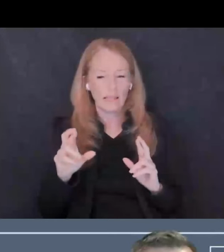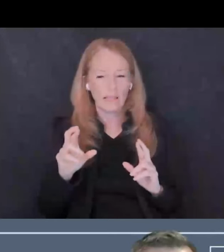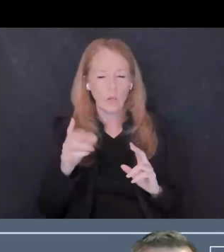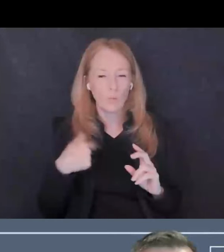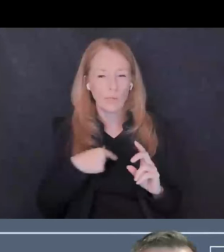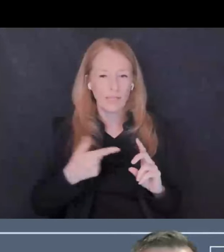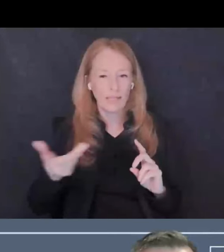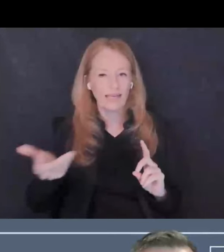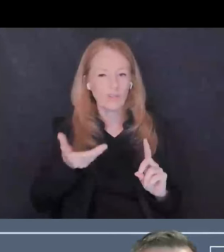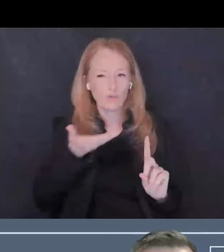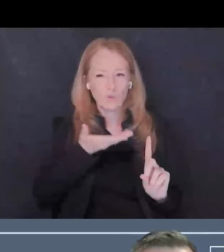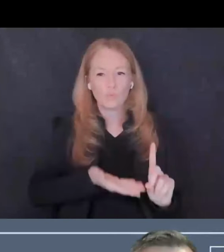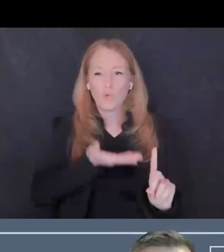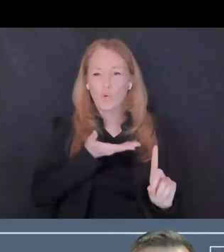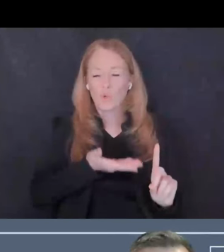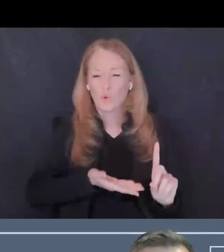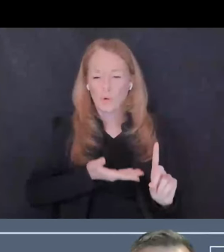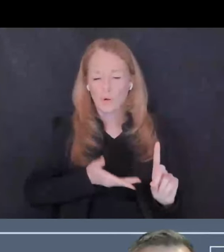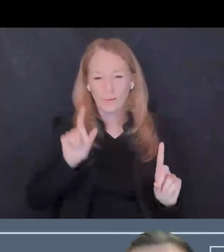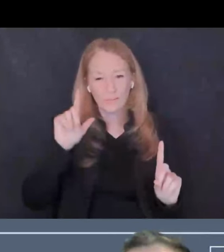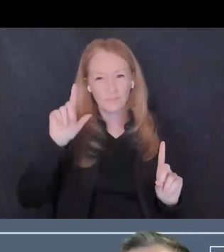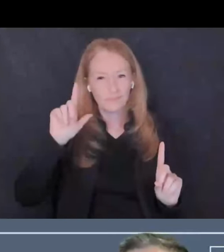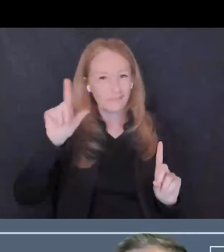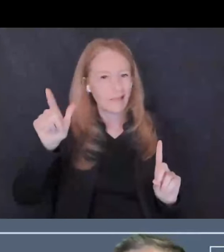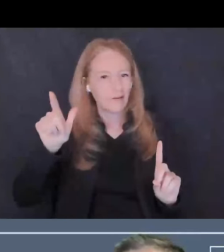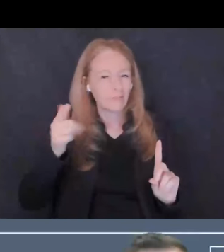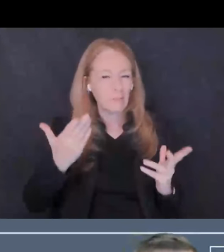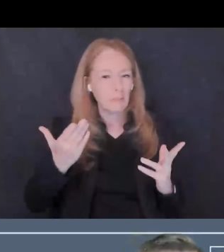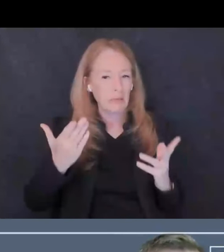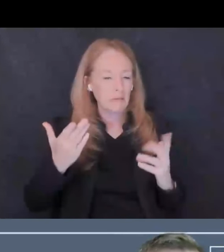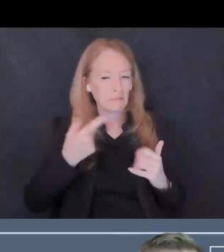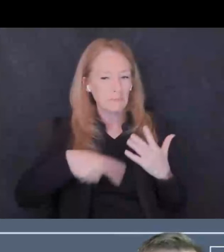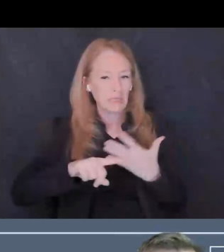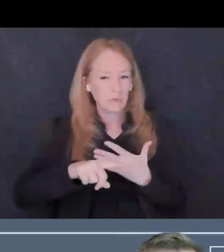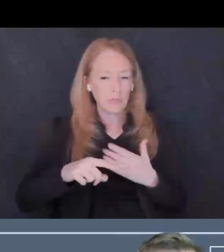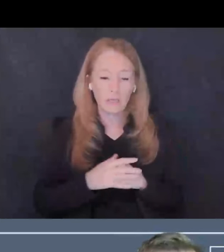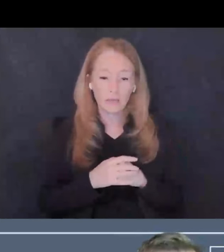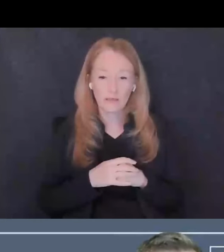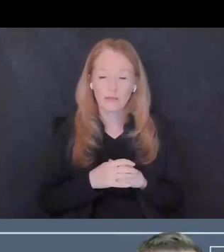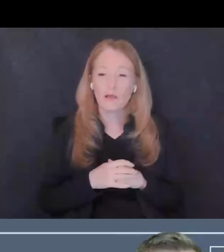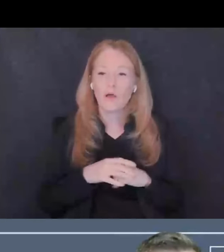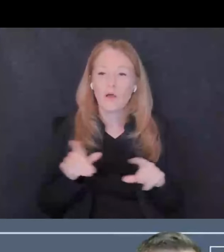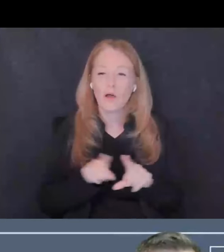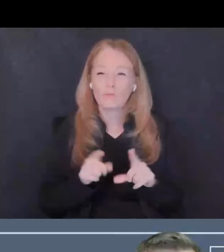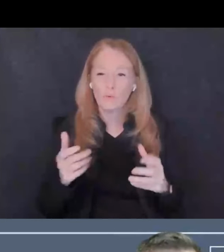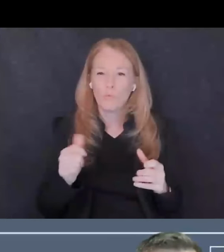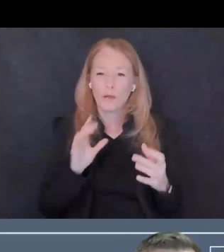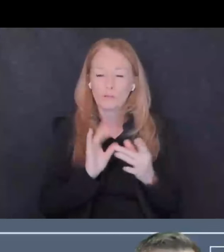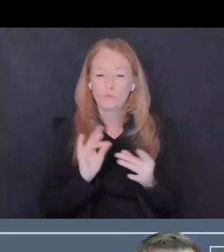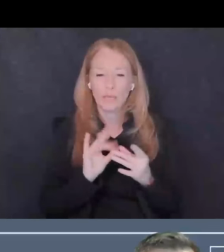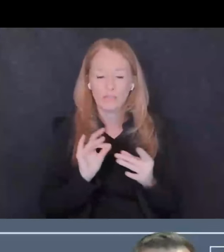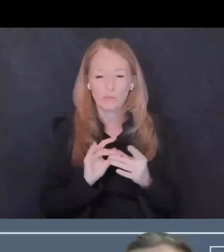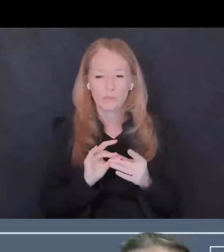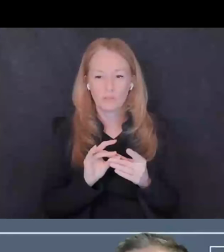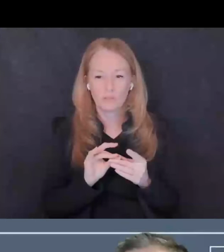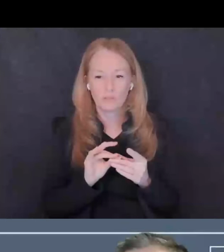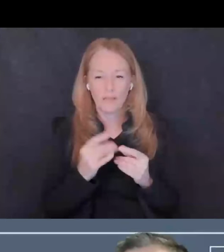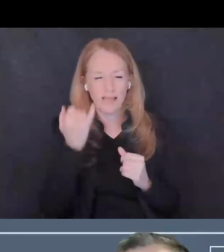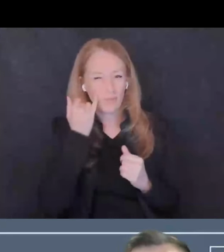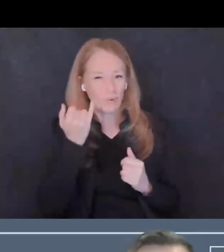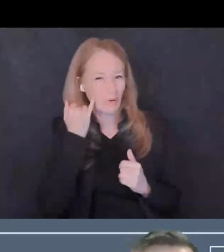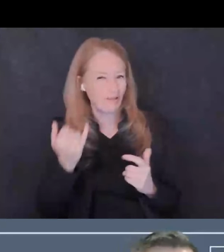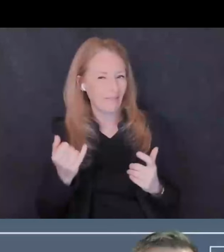all of you perhaps next week. And then I also did want to mention, I don't know if it came up last week,